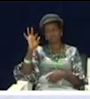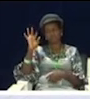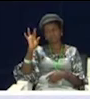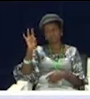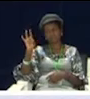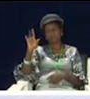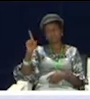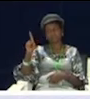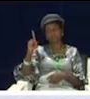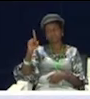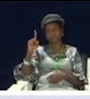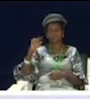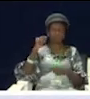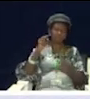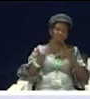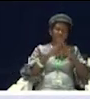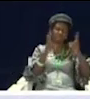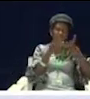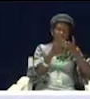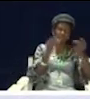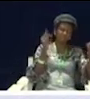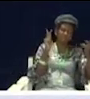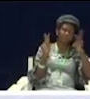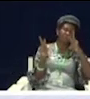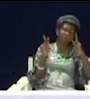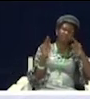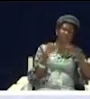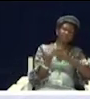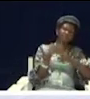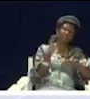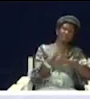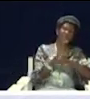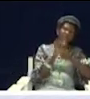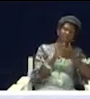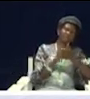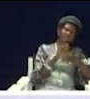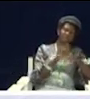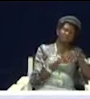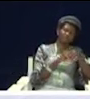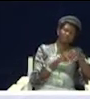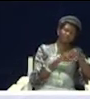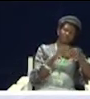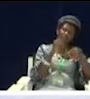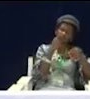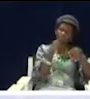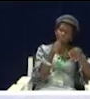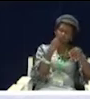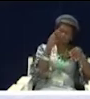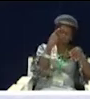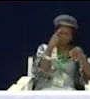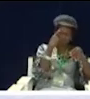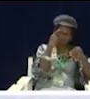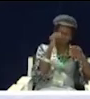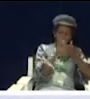1981, there were quite a few people in the church who thought